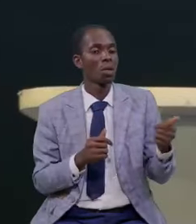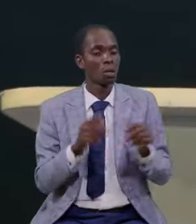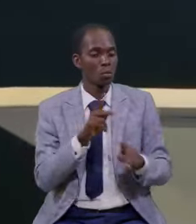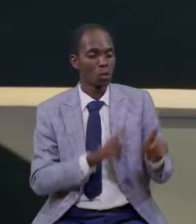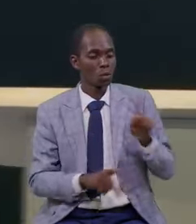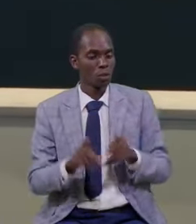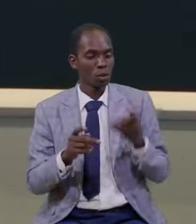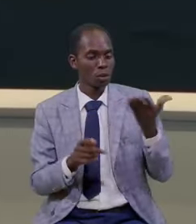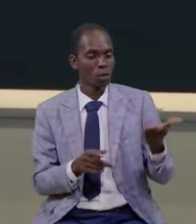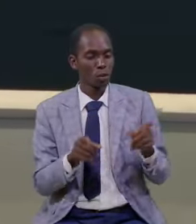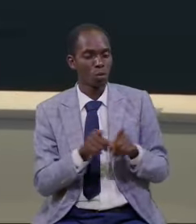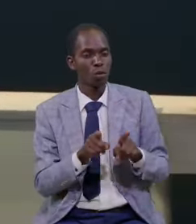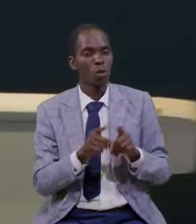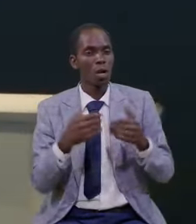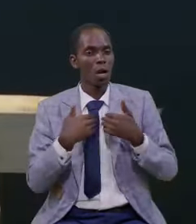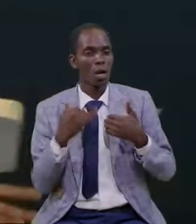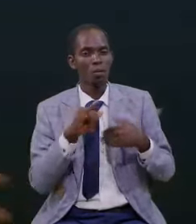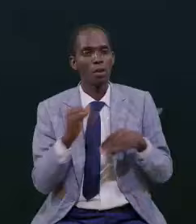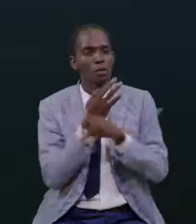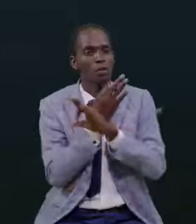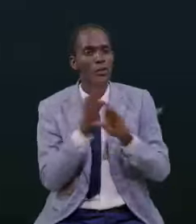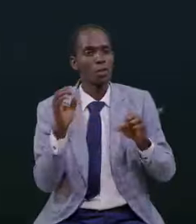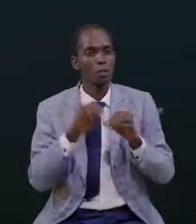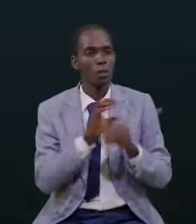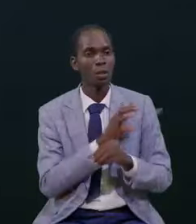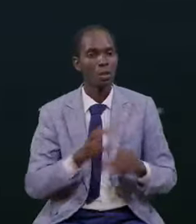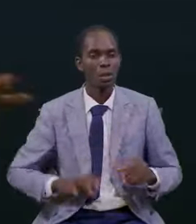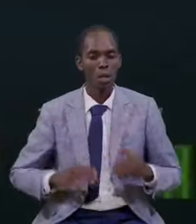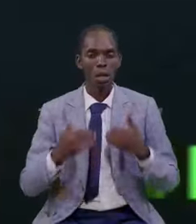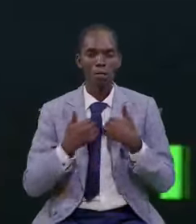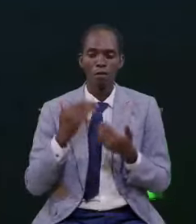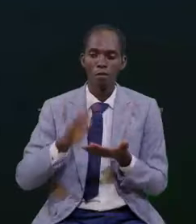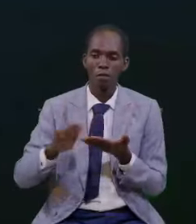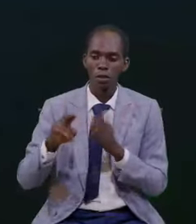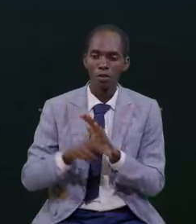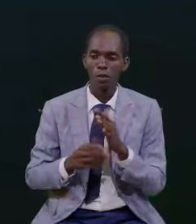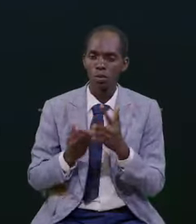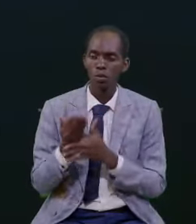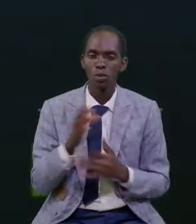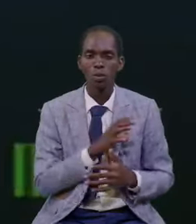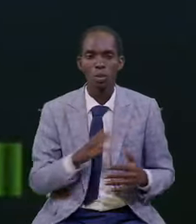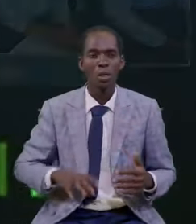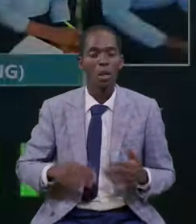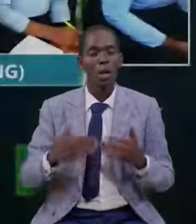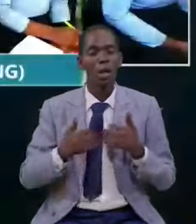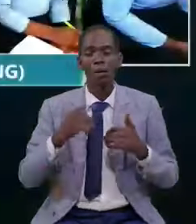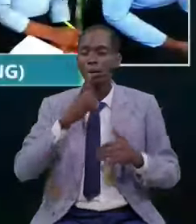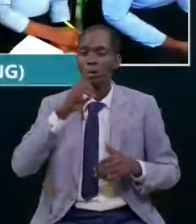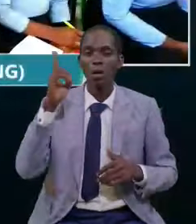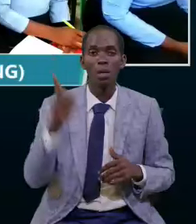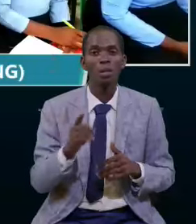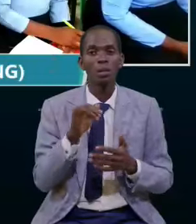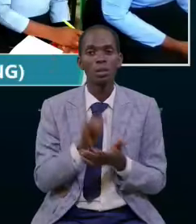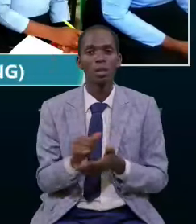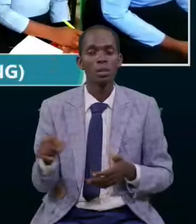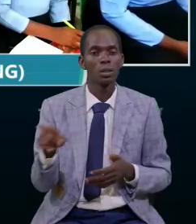freedom in Christ and having forgiveness through Christ, having the assurance that he had forgiven them,